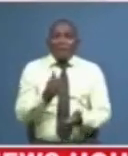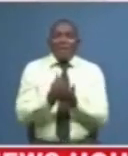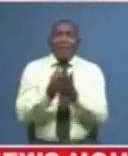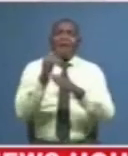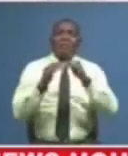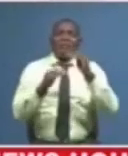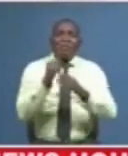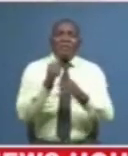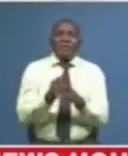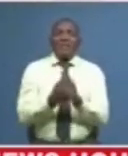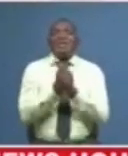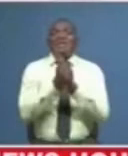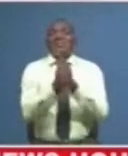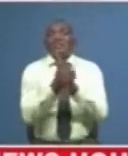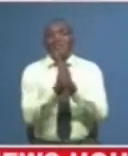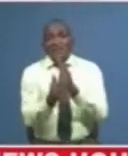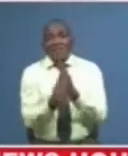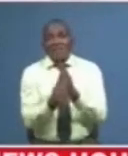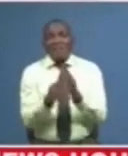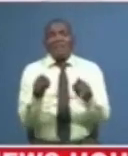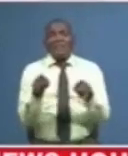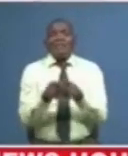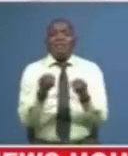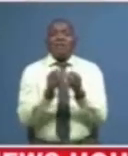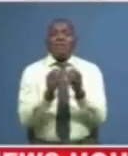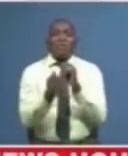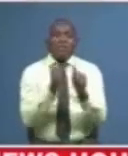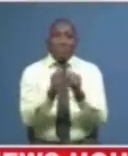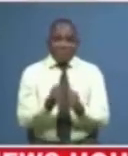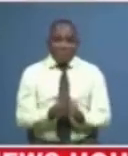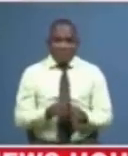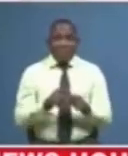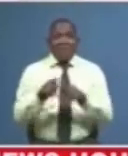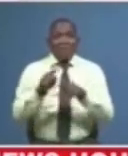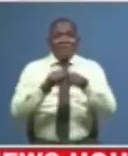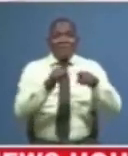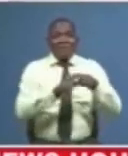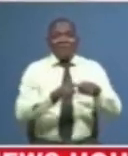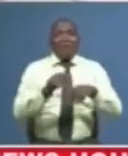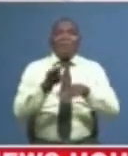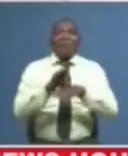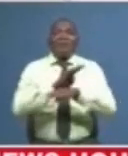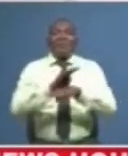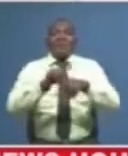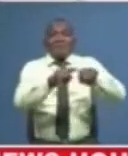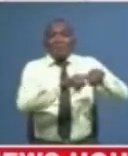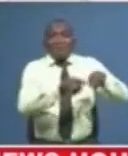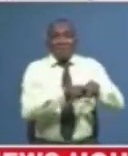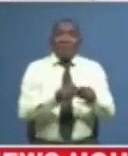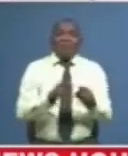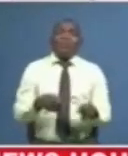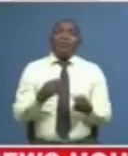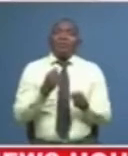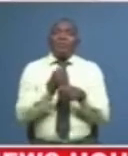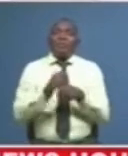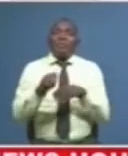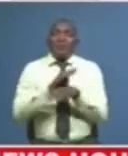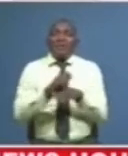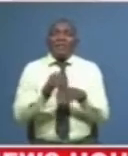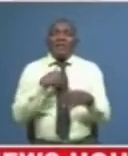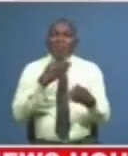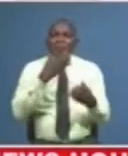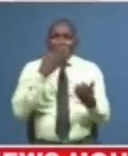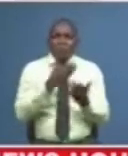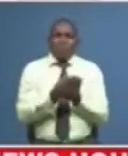the capacities and competitiveness of these enterprises and to position them for greater